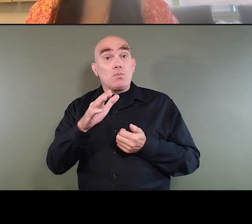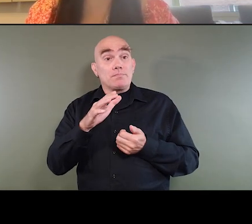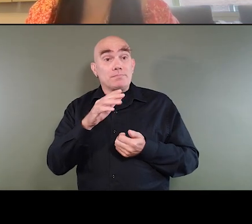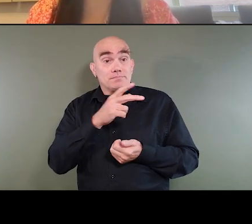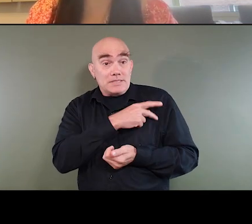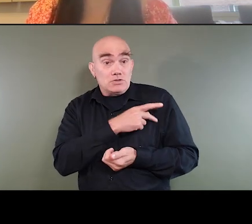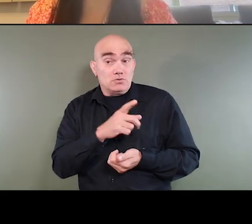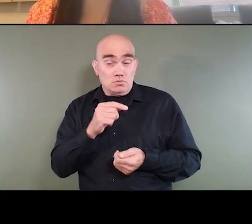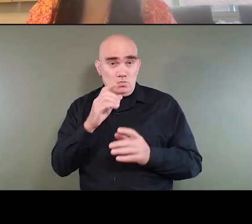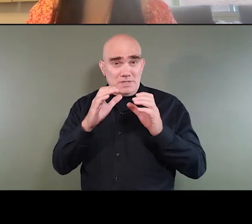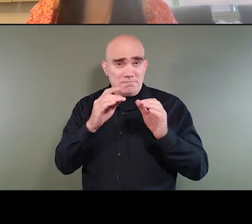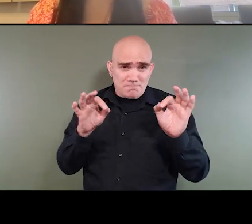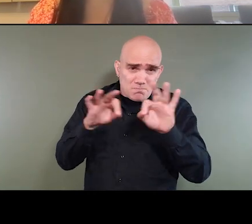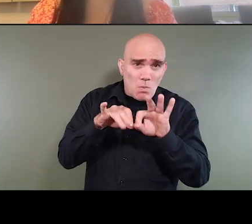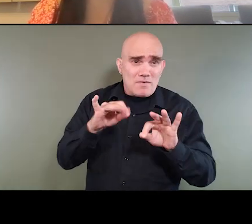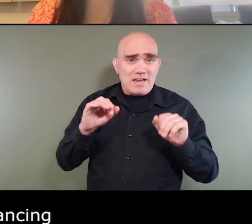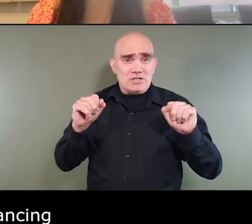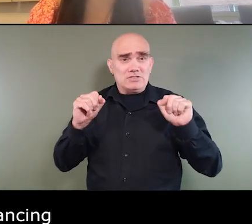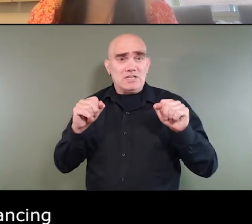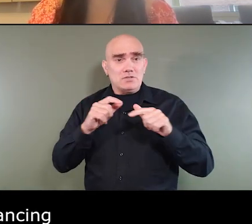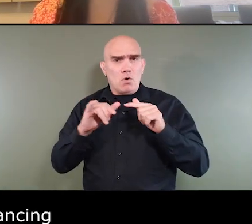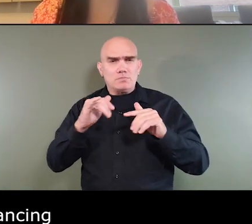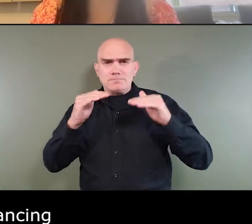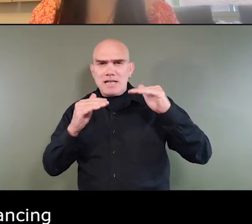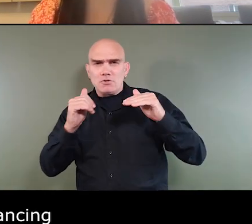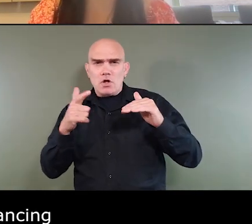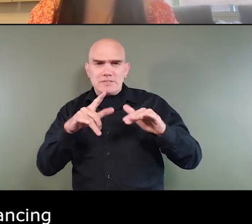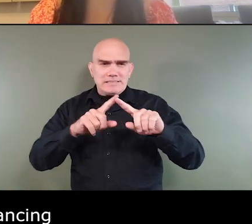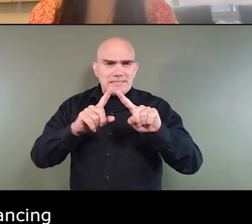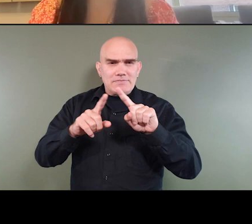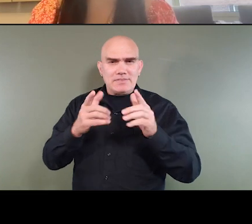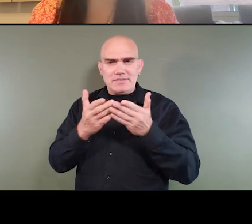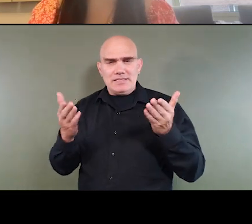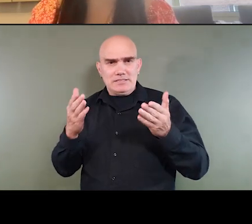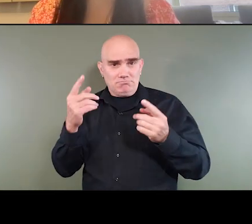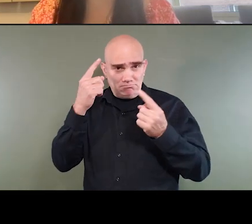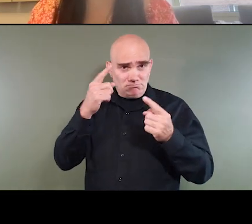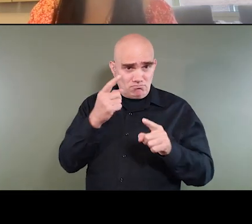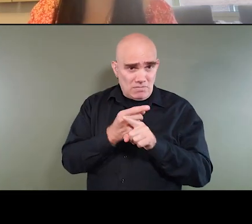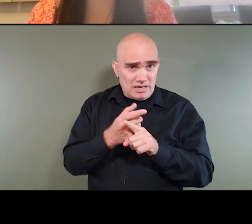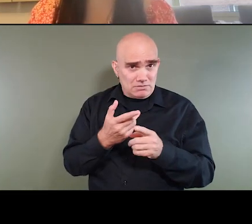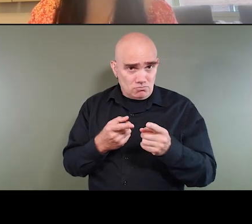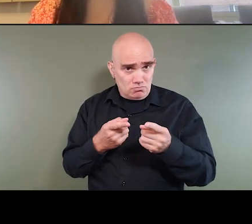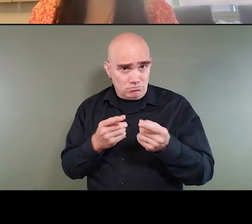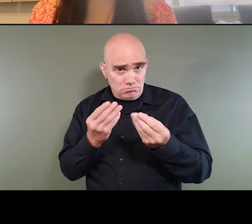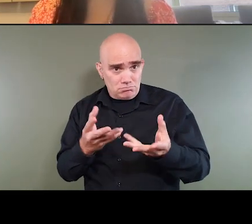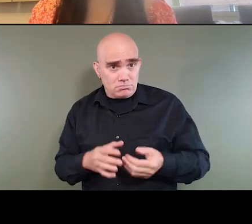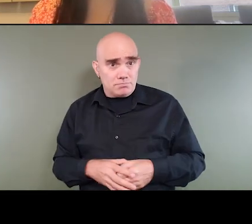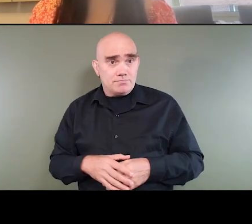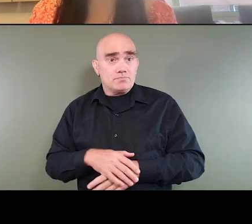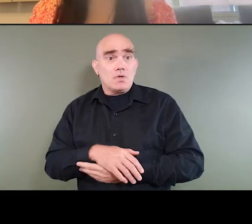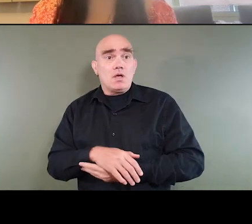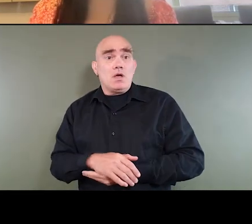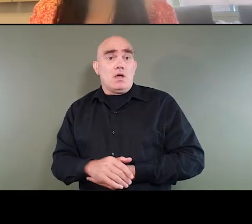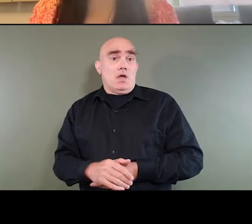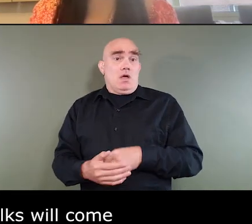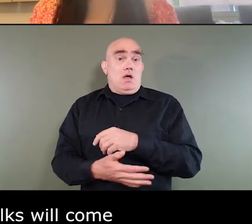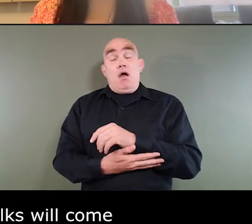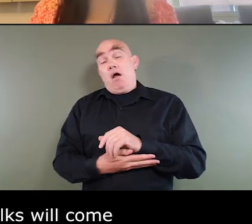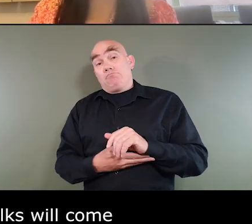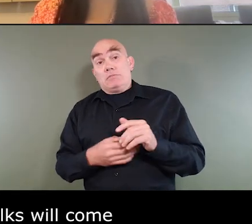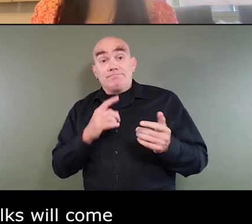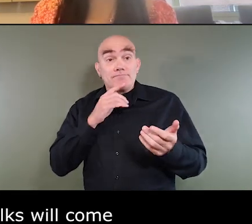how do you communicate the importance of exercise and then also balancing all these different things to take into consideration? Yeah,